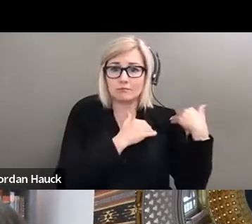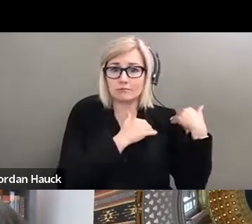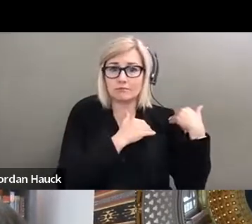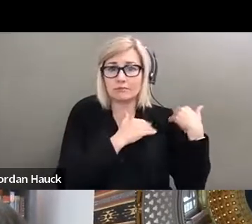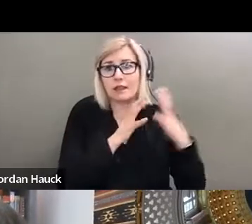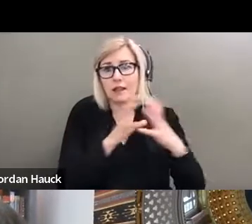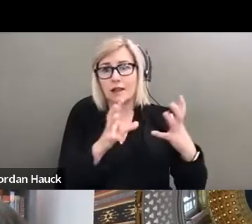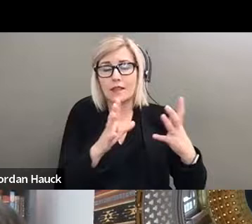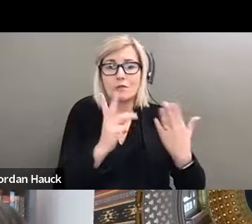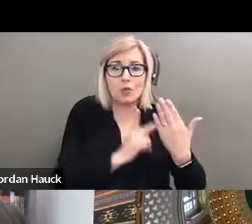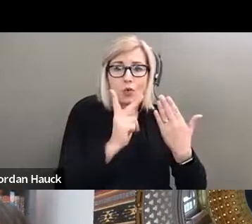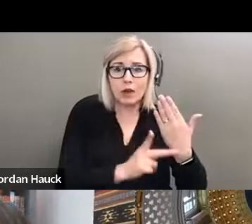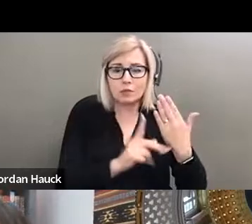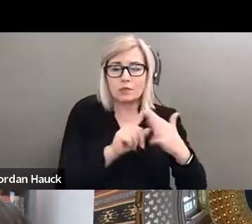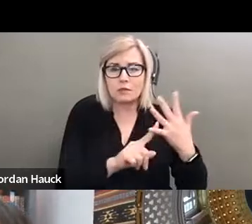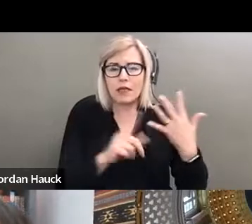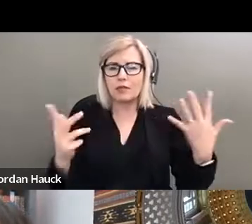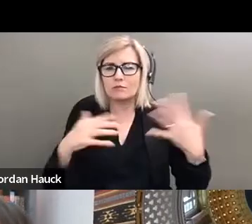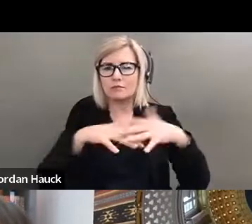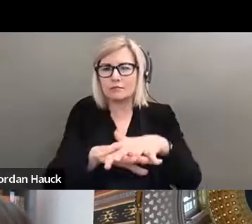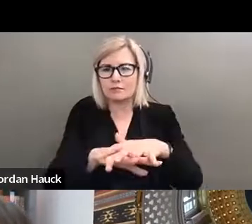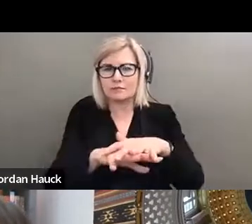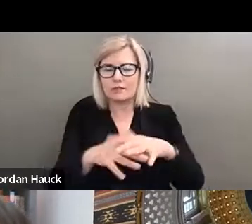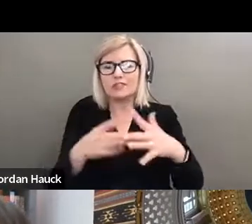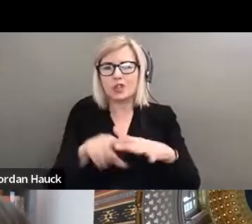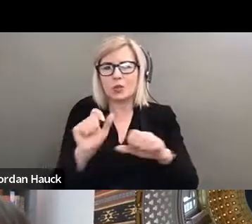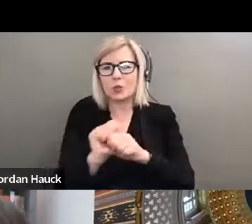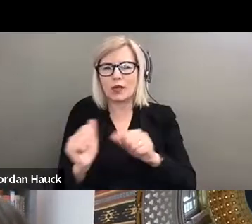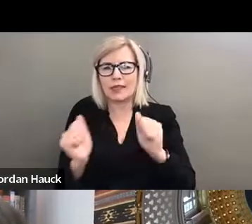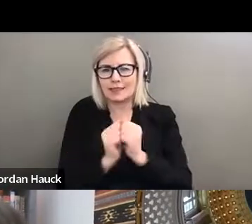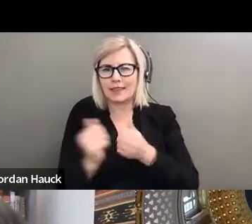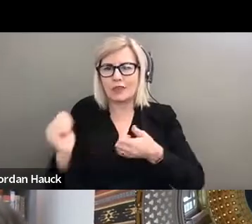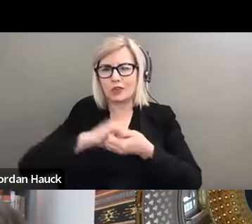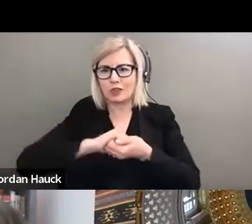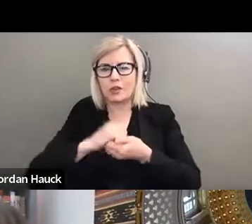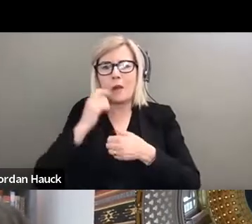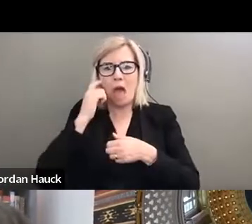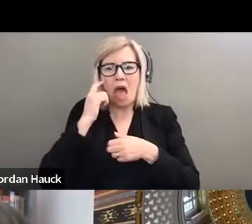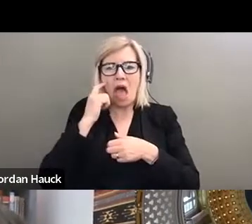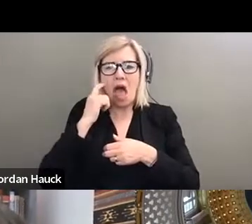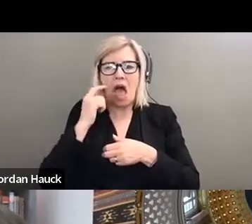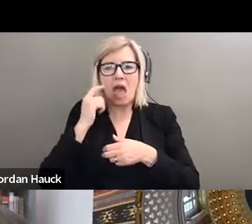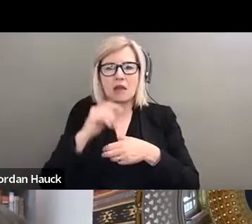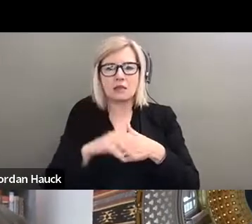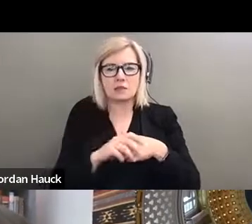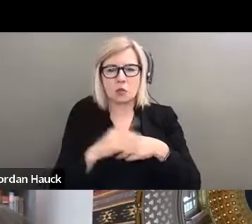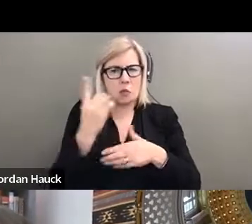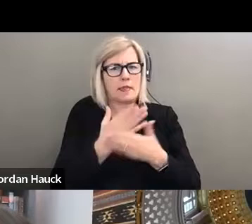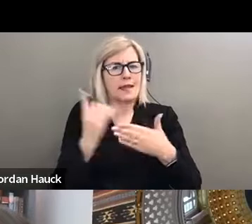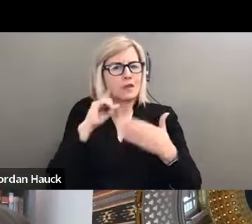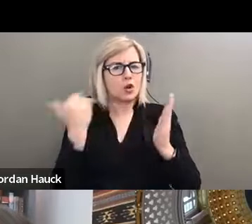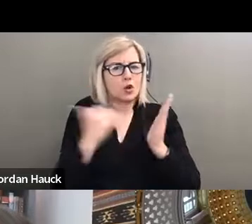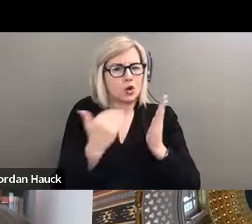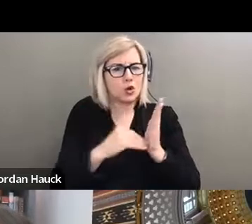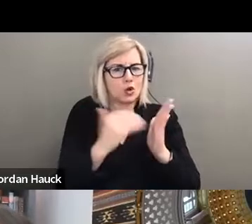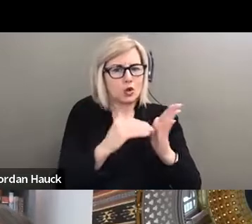lot of the programming. They're going to integrate and start to collaborate. So they might be working with you know, one thing that I heard over and over again from